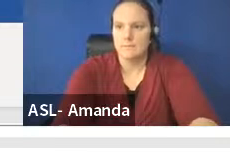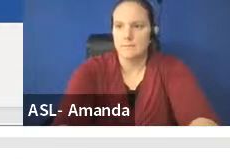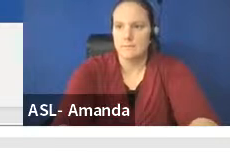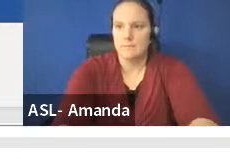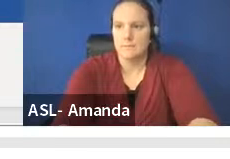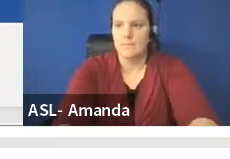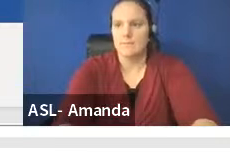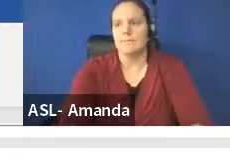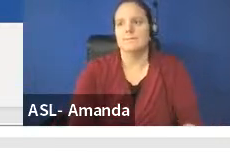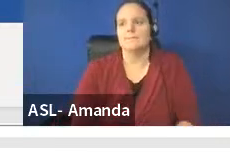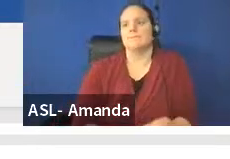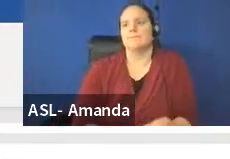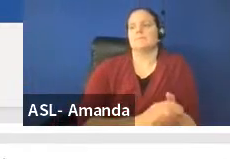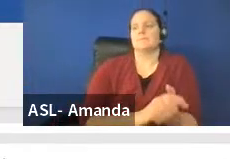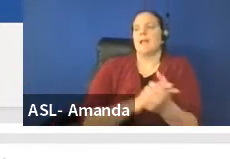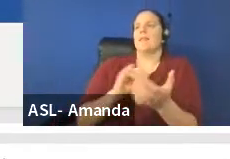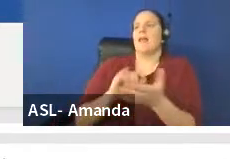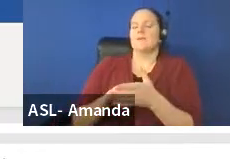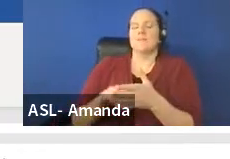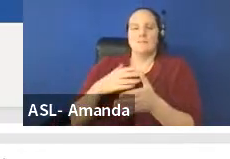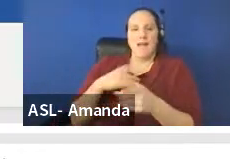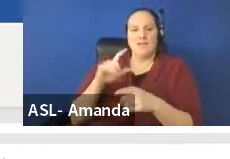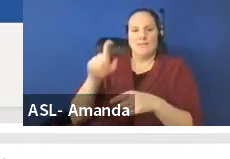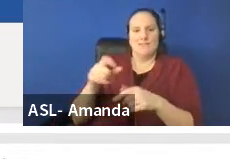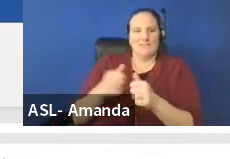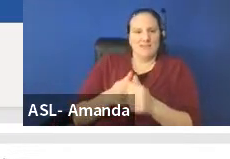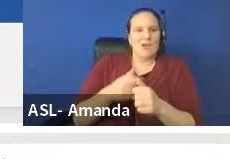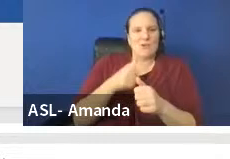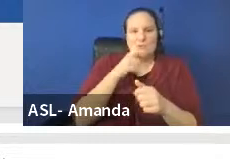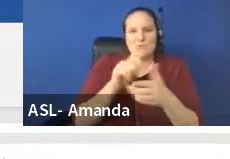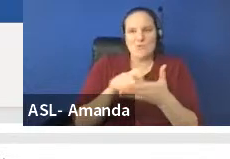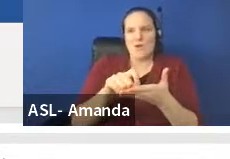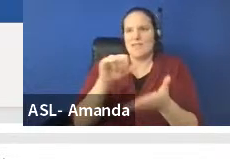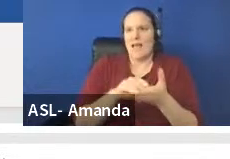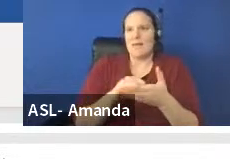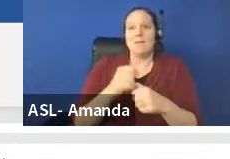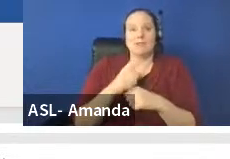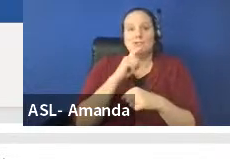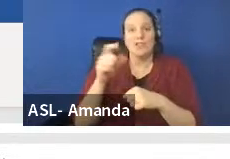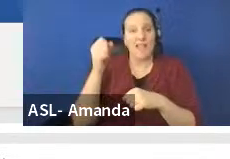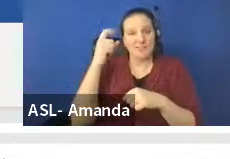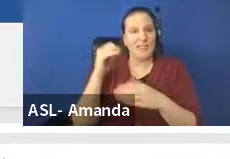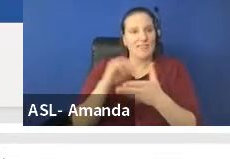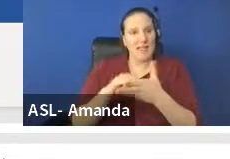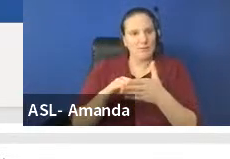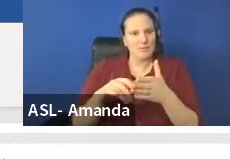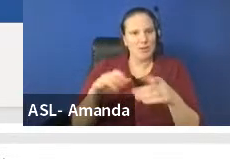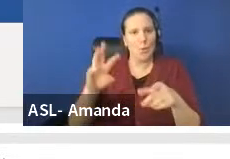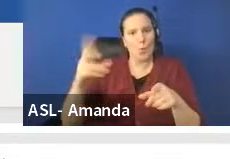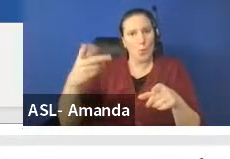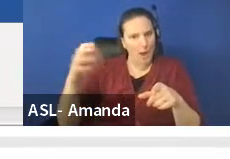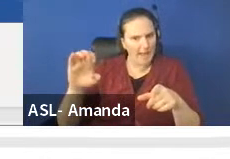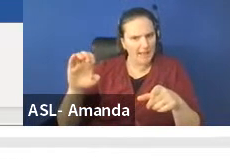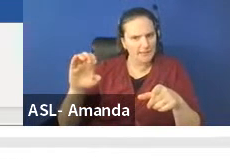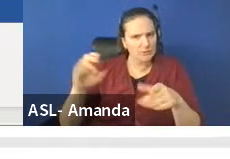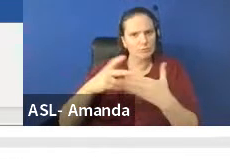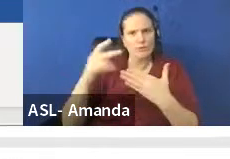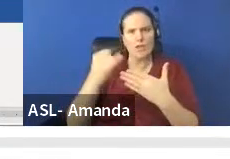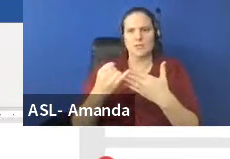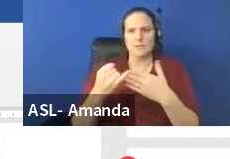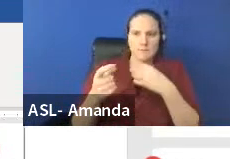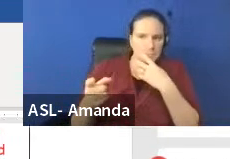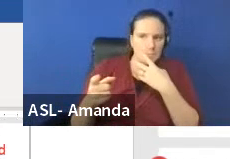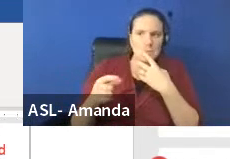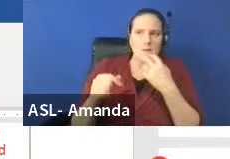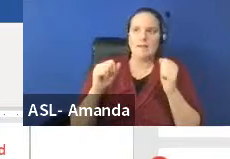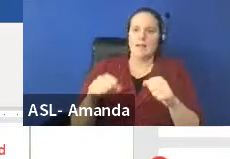gonna be one of my questions. Whoever wrote that, making sure they understand this will be a prevailing wage project. And so we can kind of